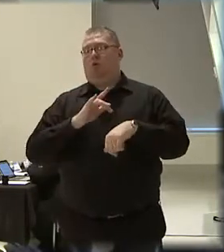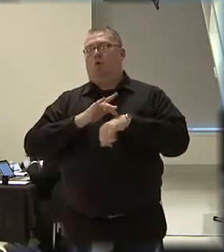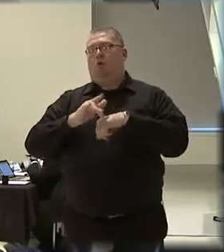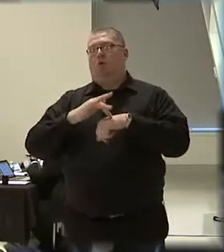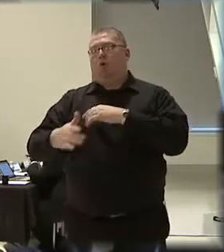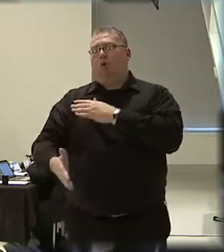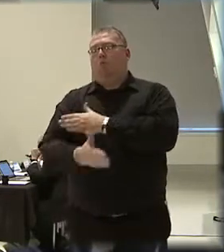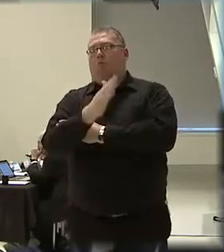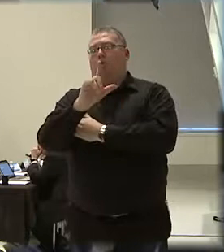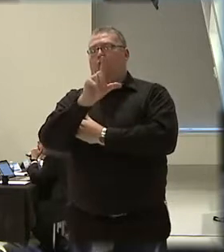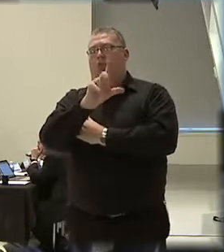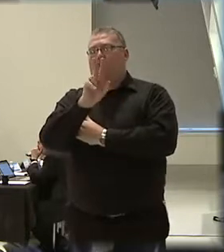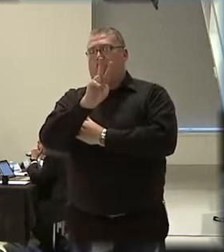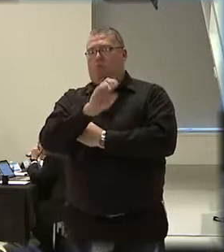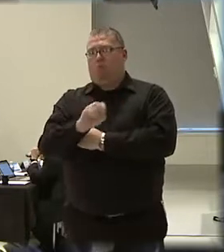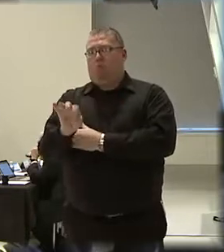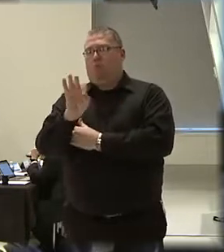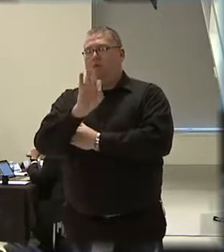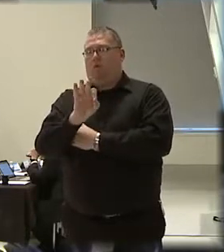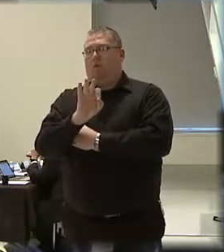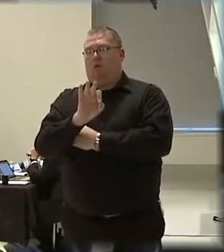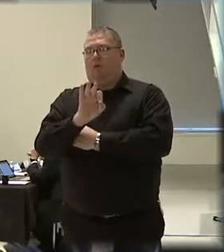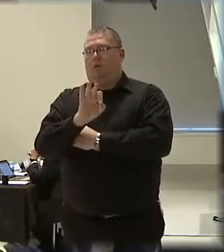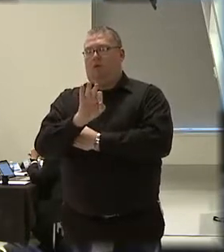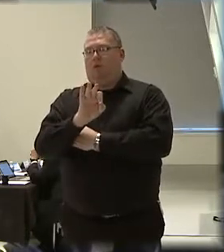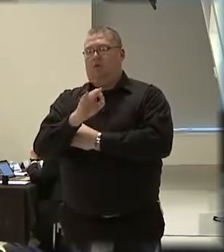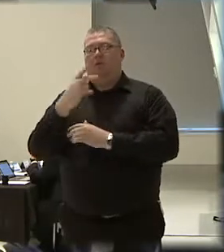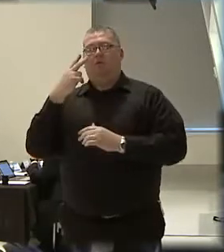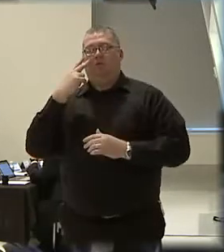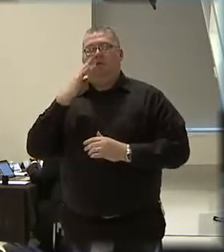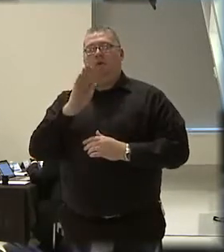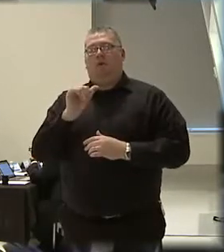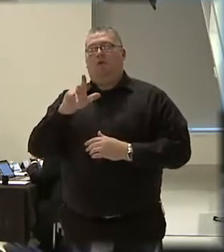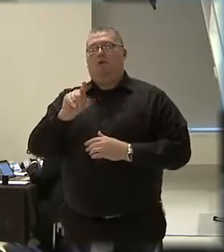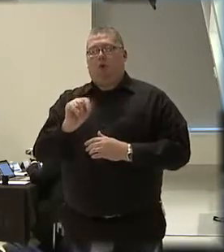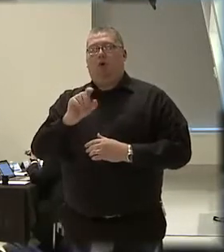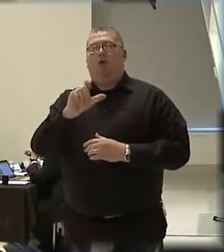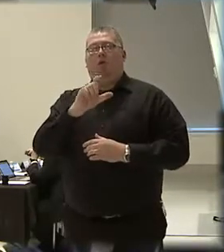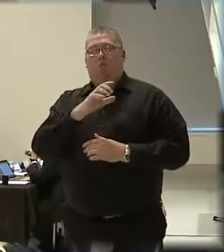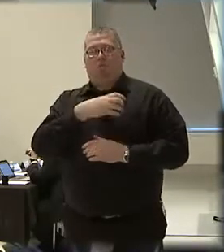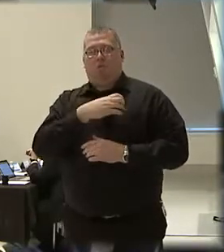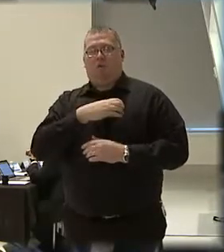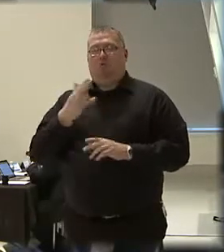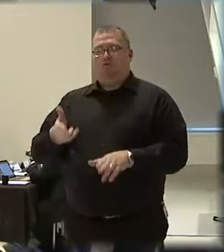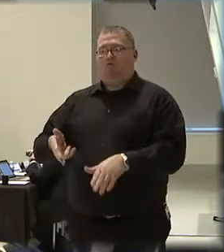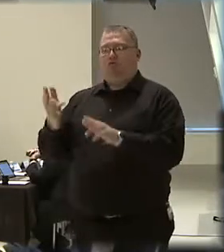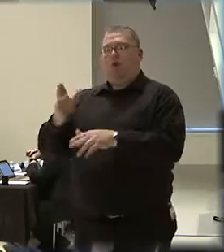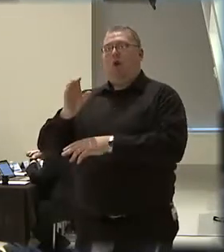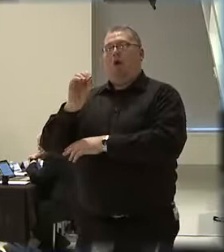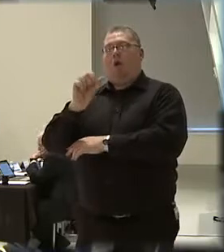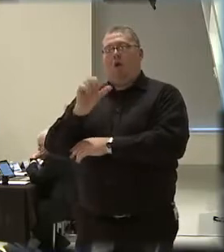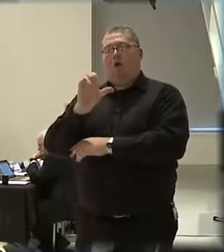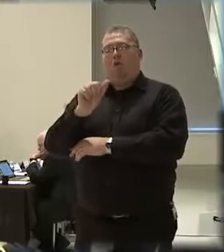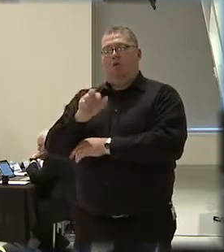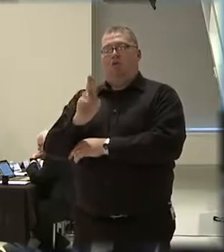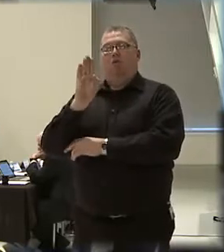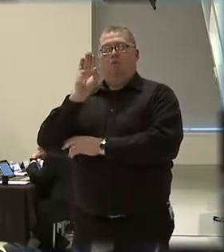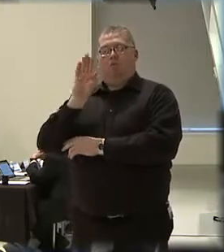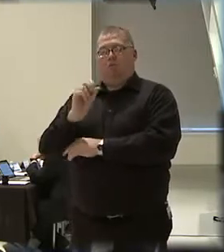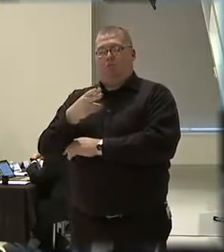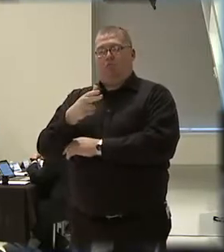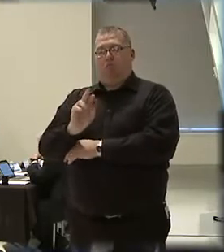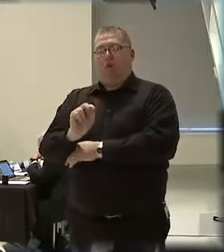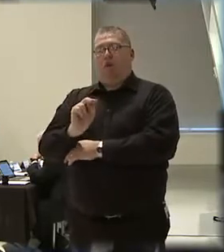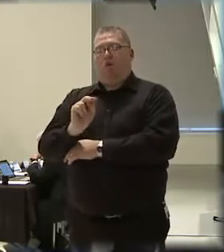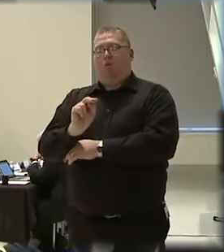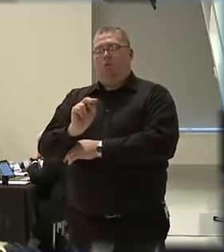of 2009, a BART police officer fatally shot Oscar Grant III in the back on a